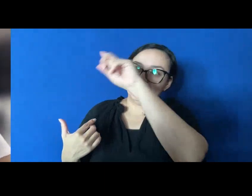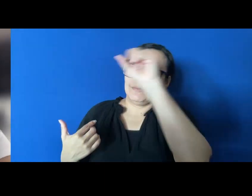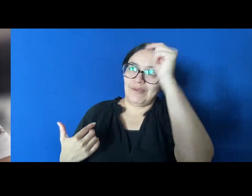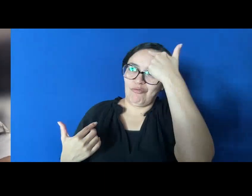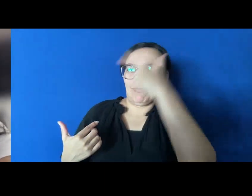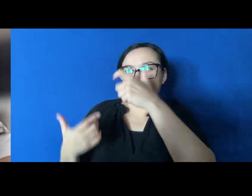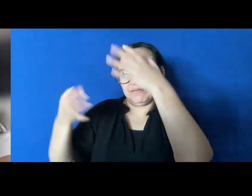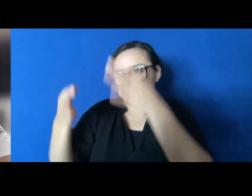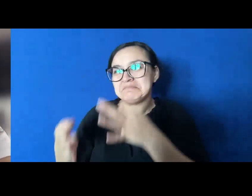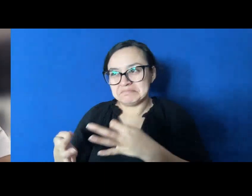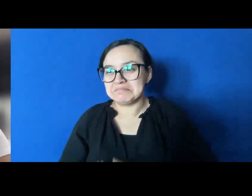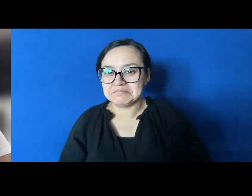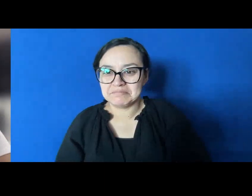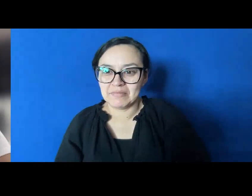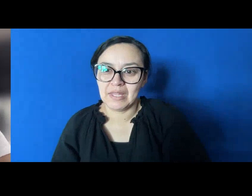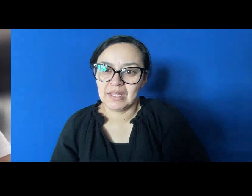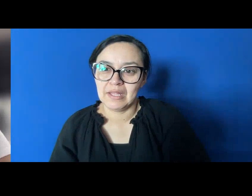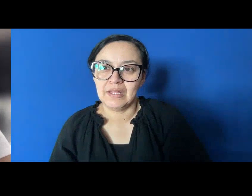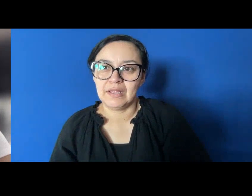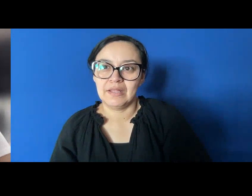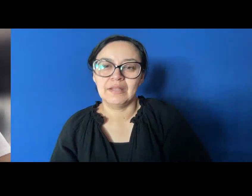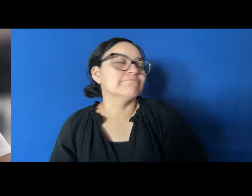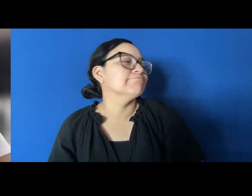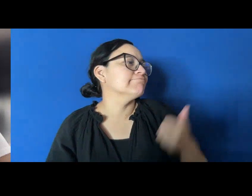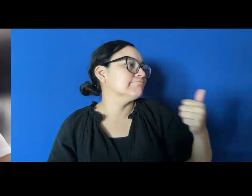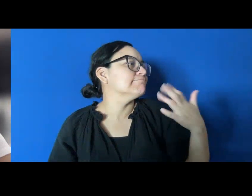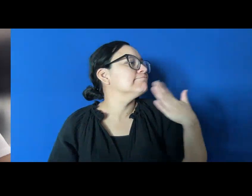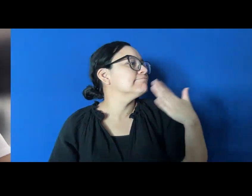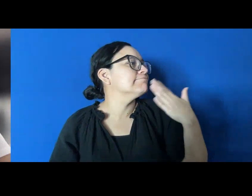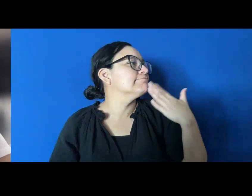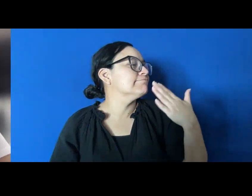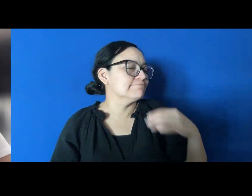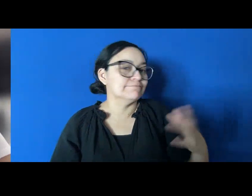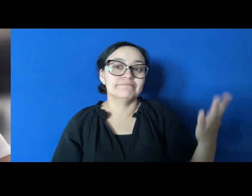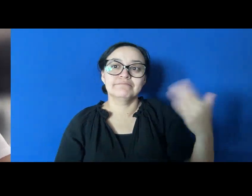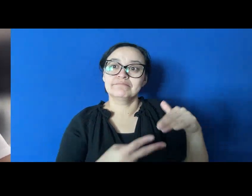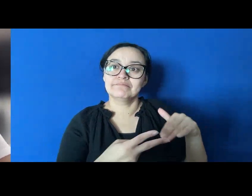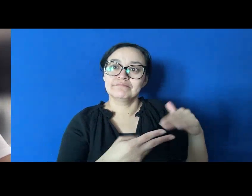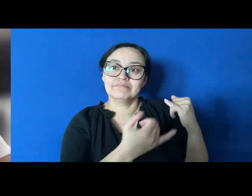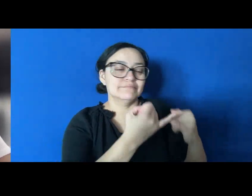moment, those are decisions taken up there.